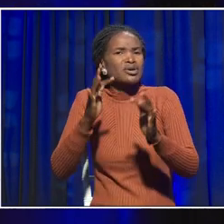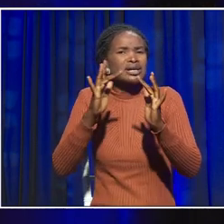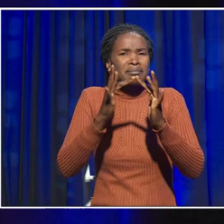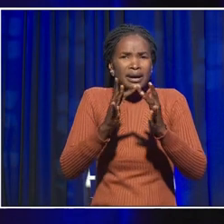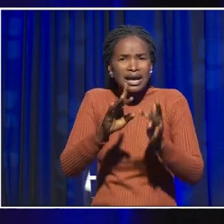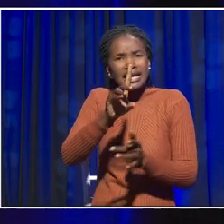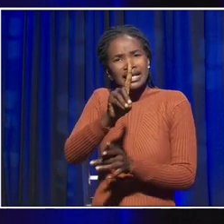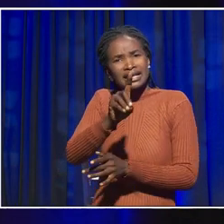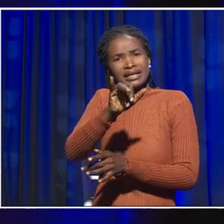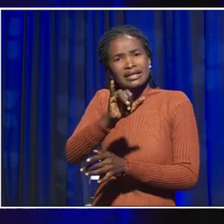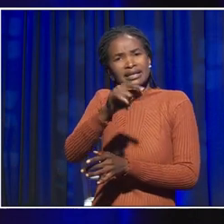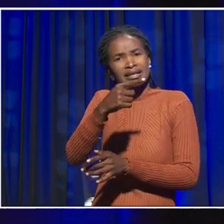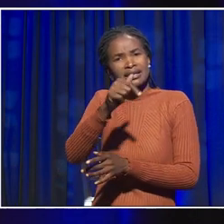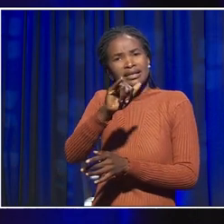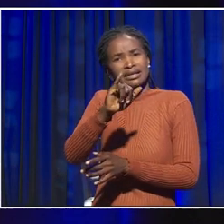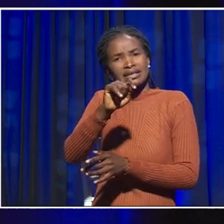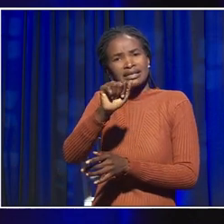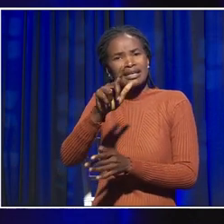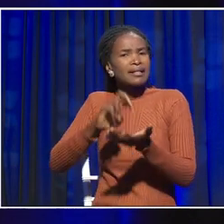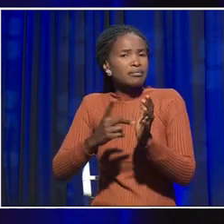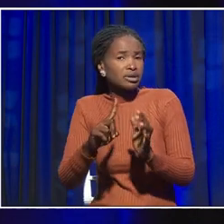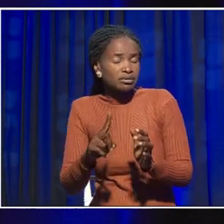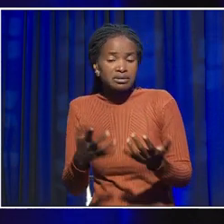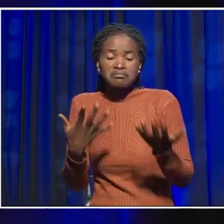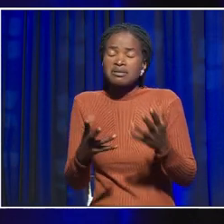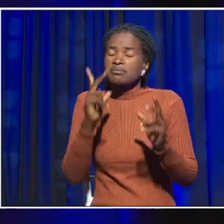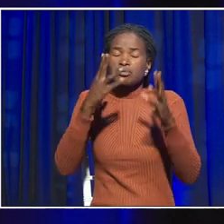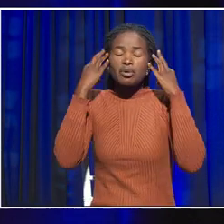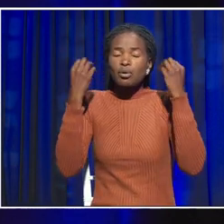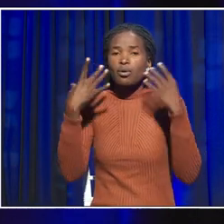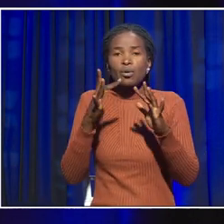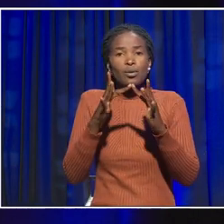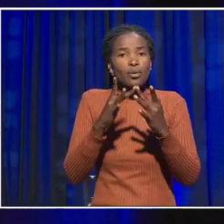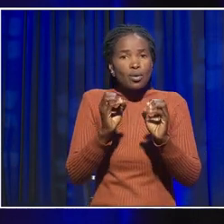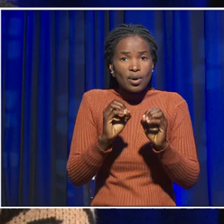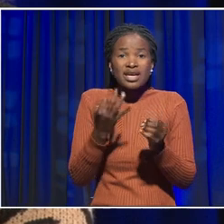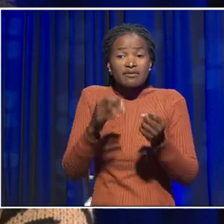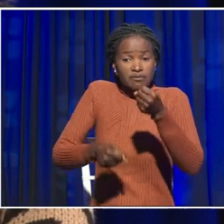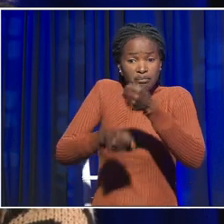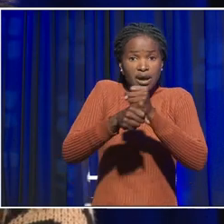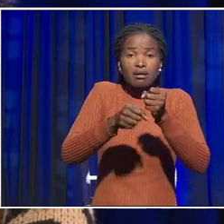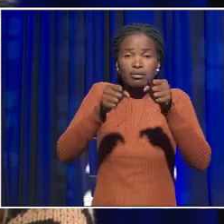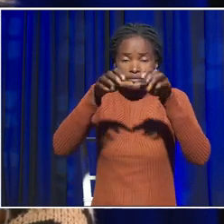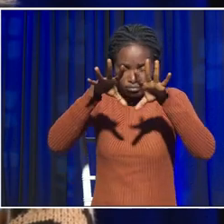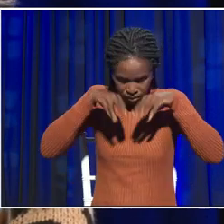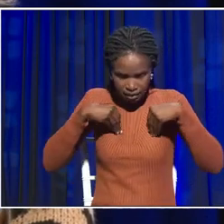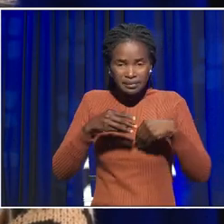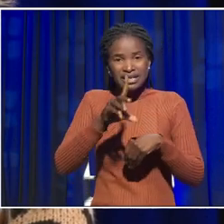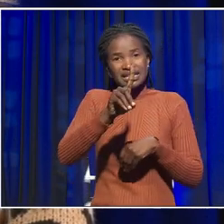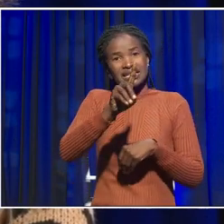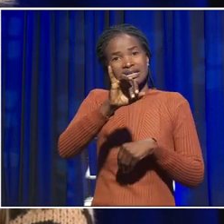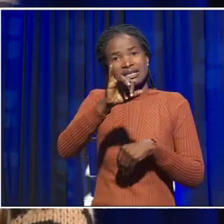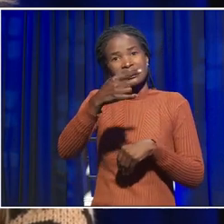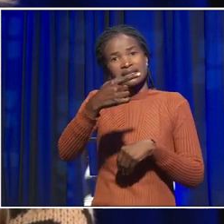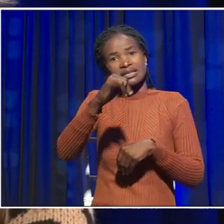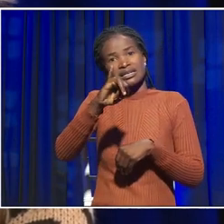Yeah. What happens if you don't embrace digital, and what happens if you do? And maybe you could